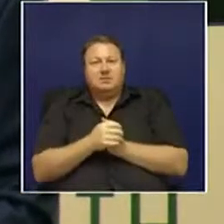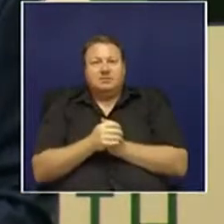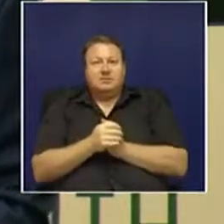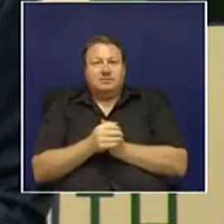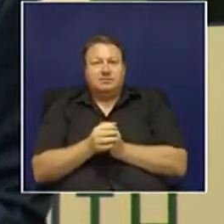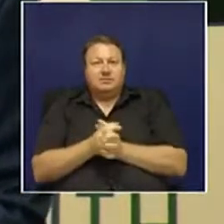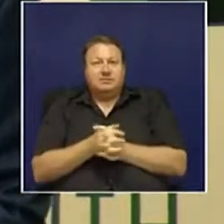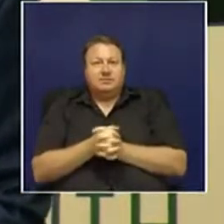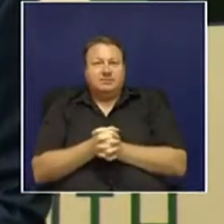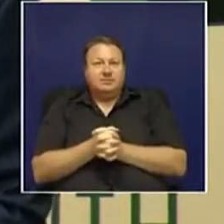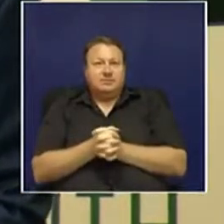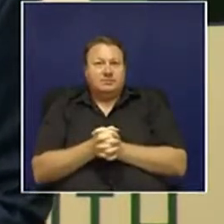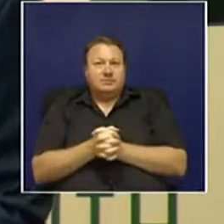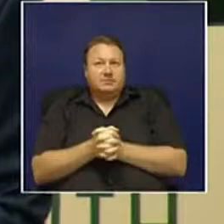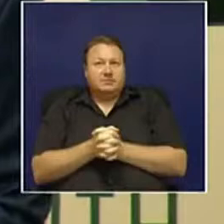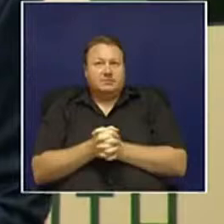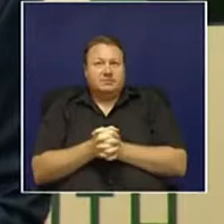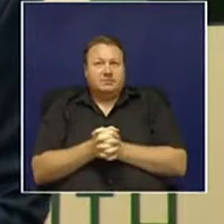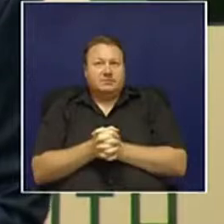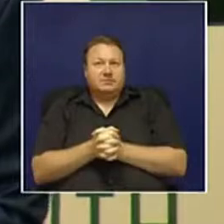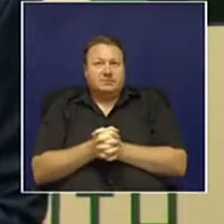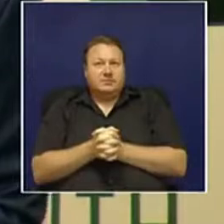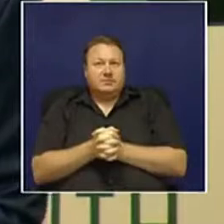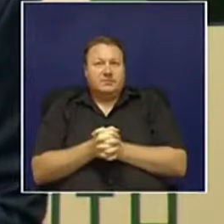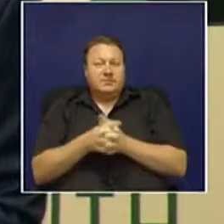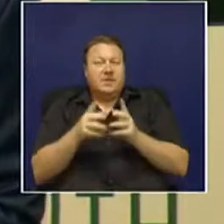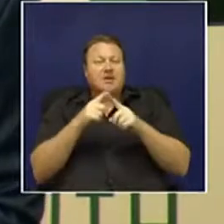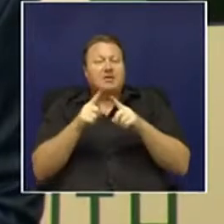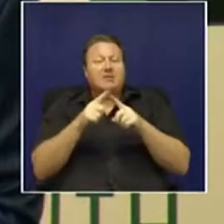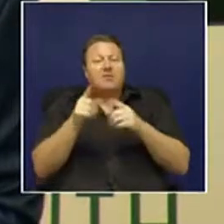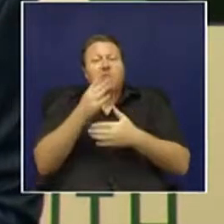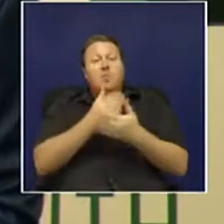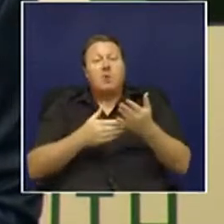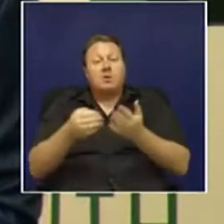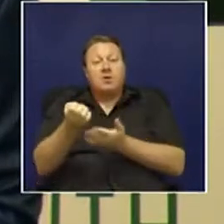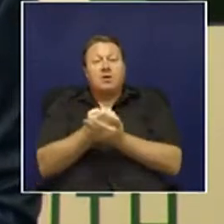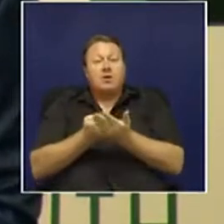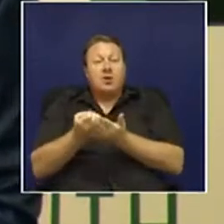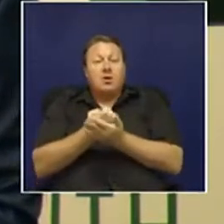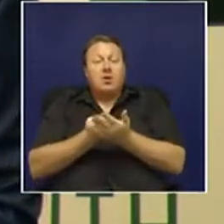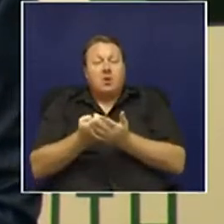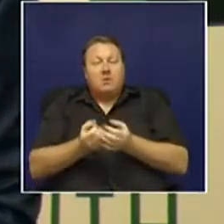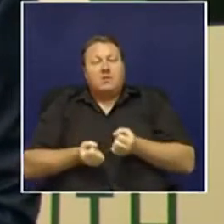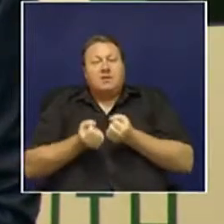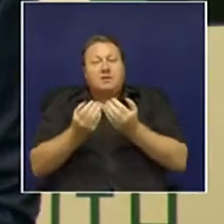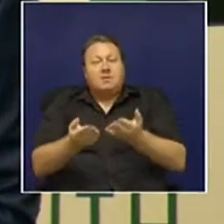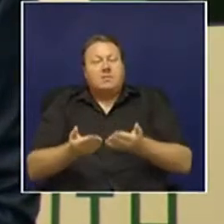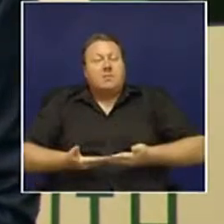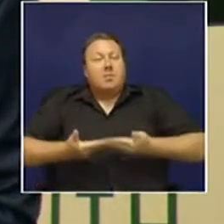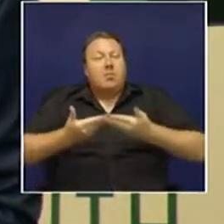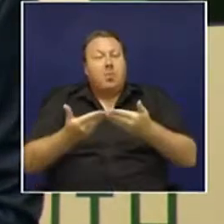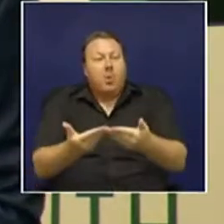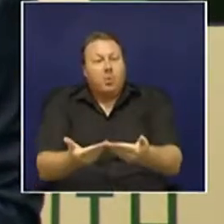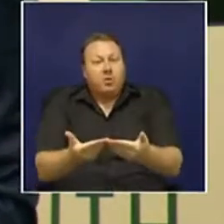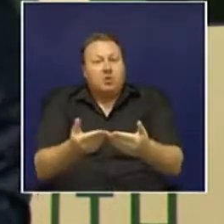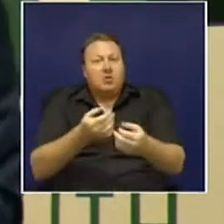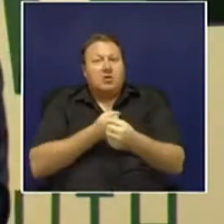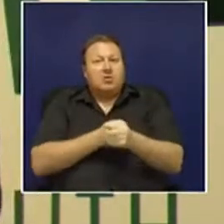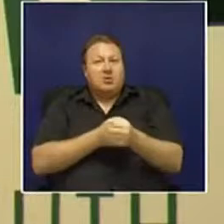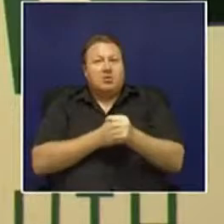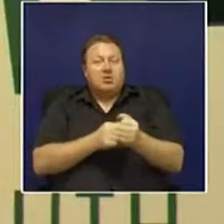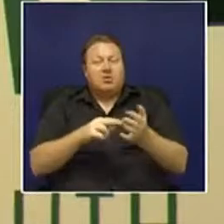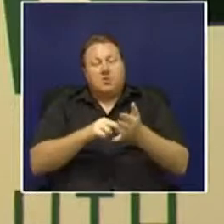We call on public institutions in key sectors of the economy to submit proposals with funding gaps and strategic value for